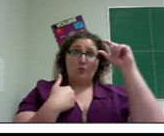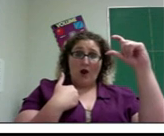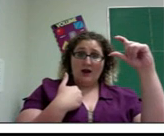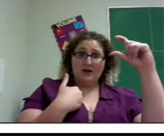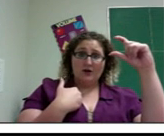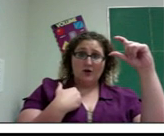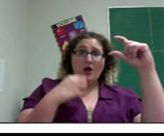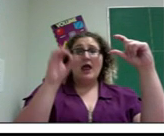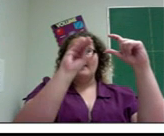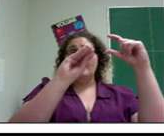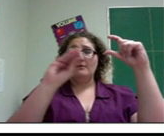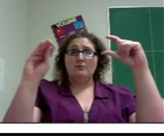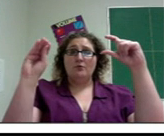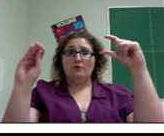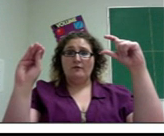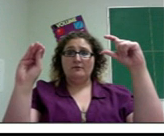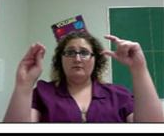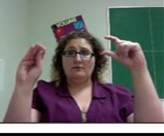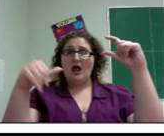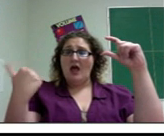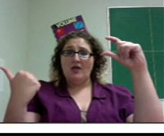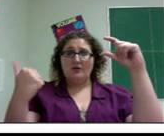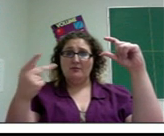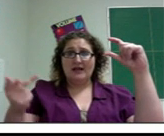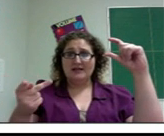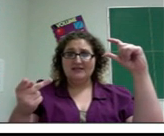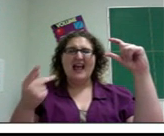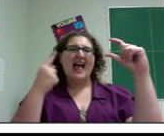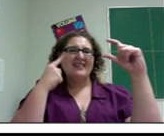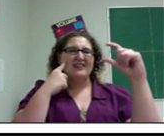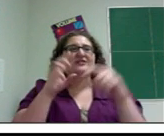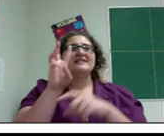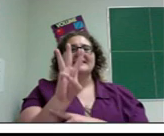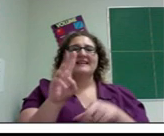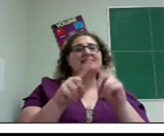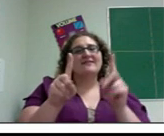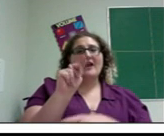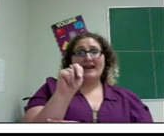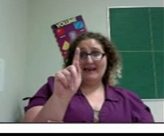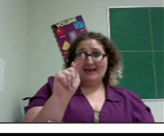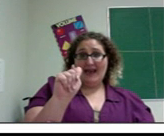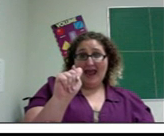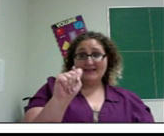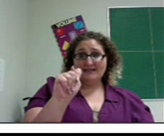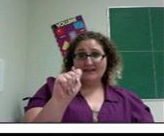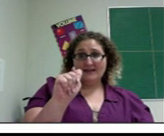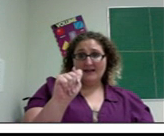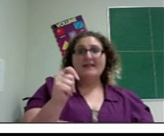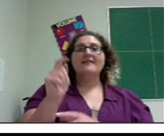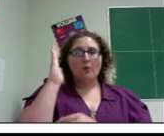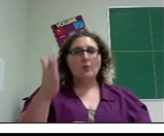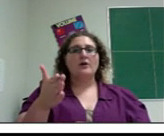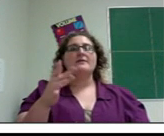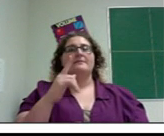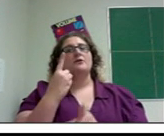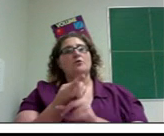one over here in this location. There's actually, I think, 6 nets that would accurately fold up into this box. So that's